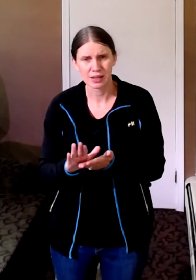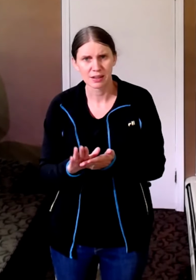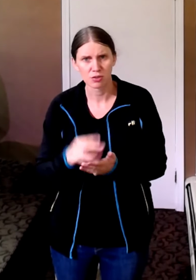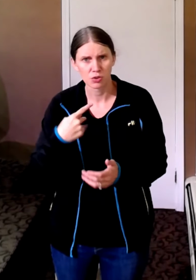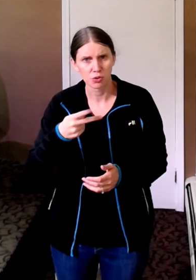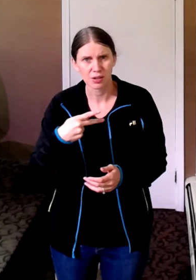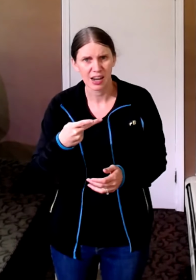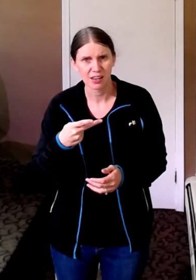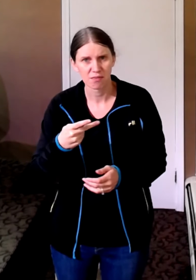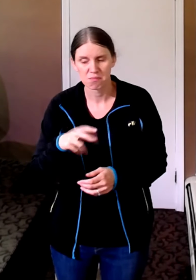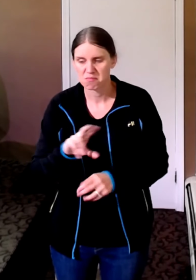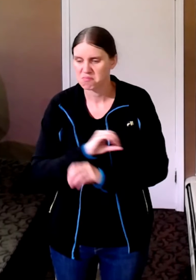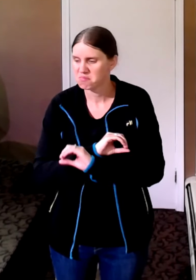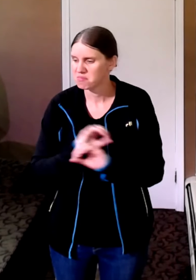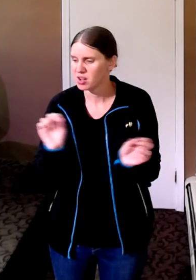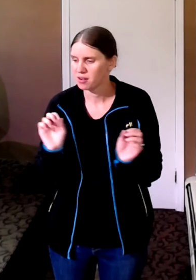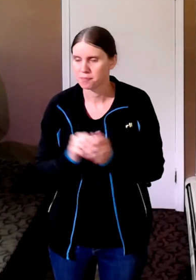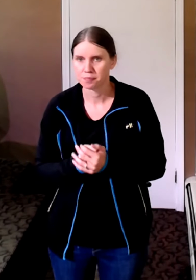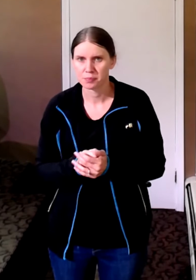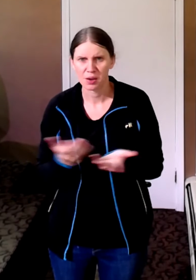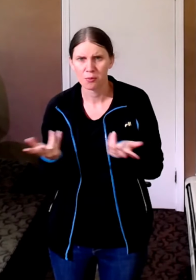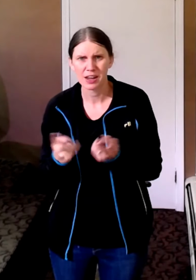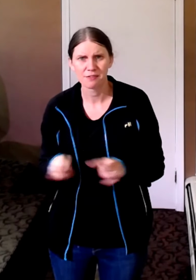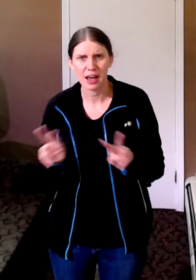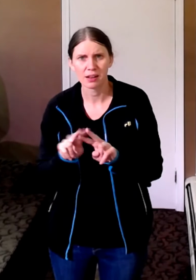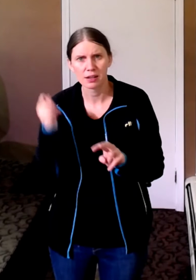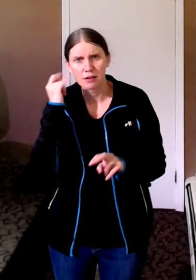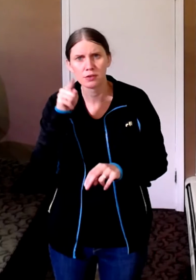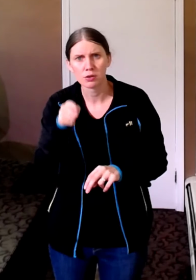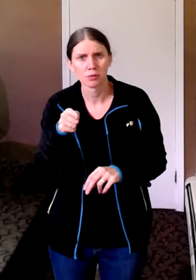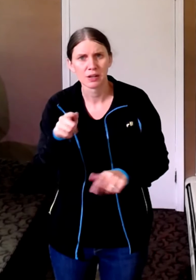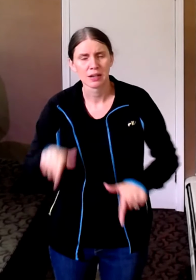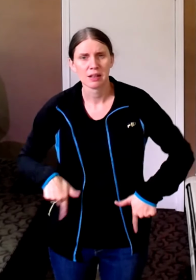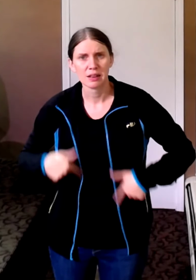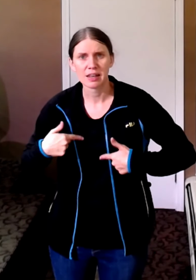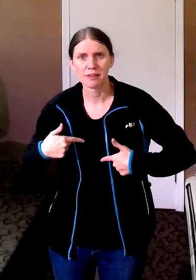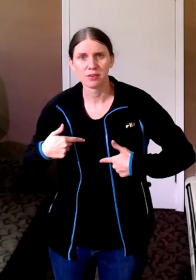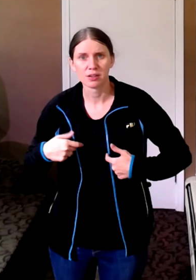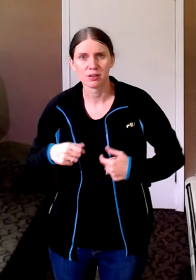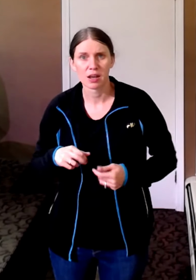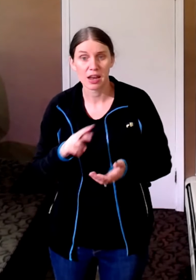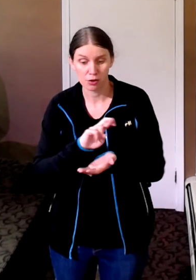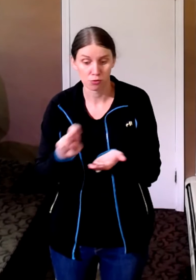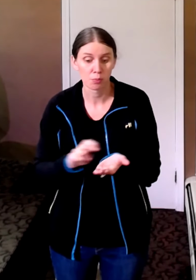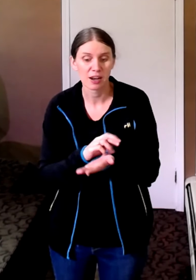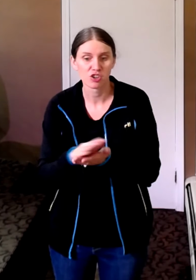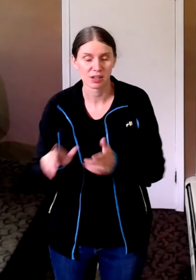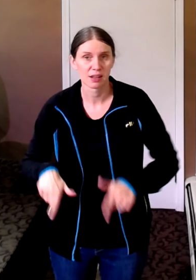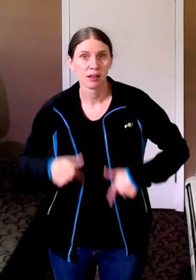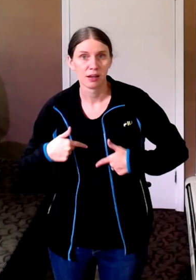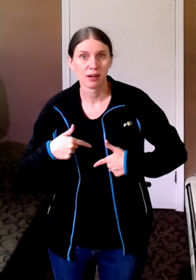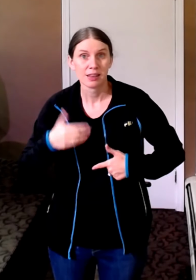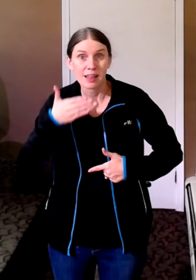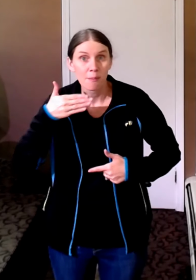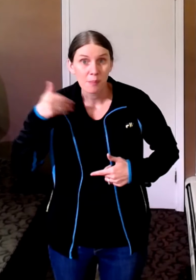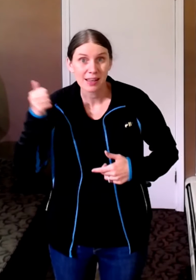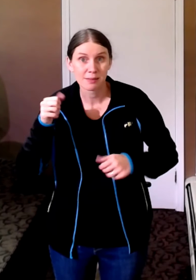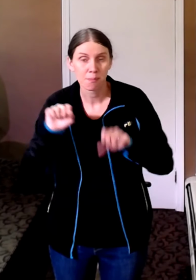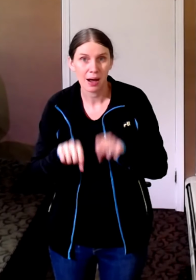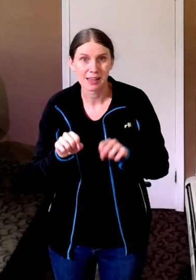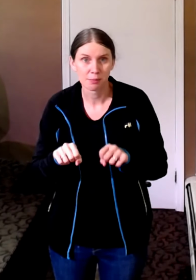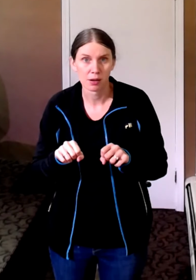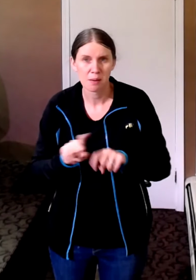None. What value is it if you live a righteous life, the best righteous life